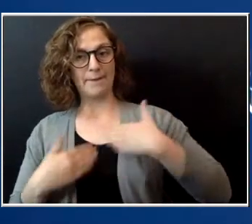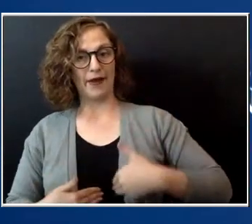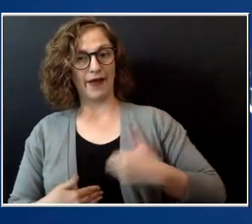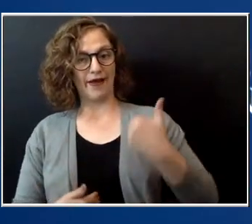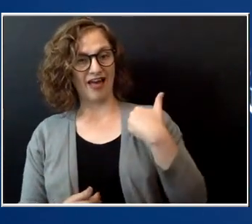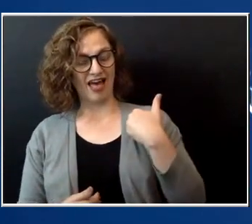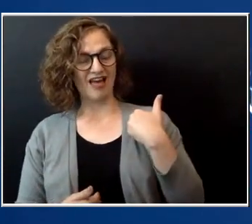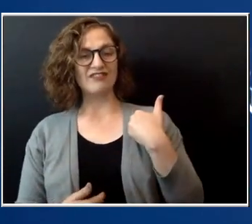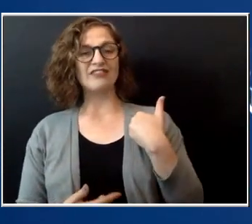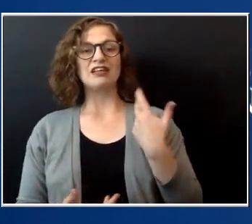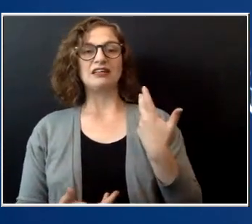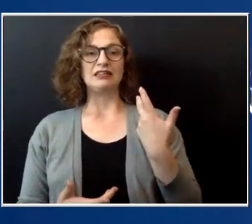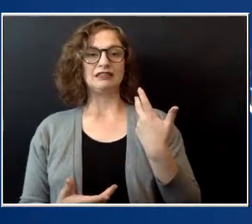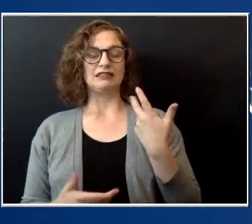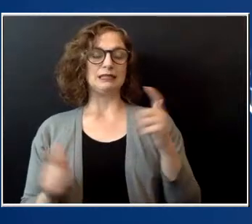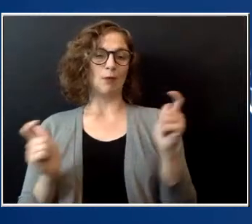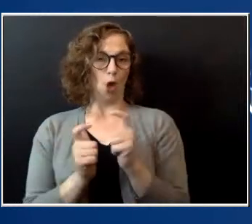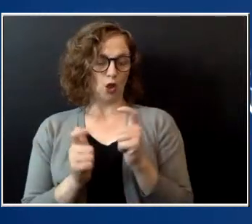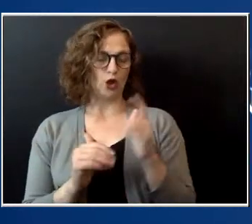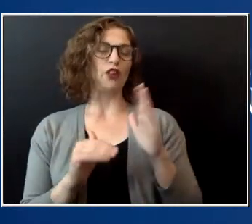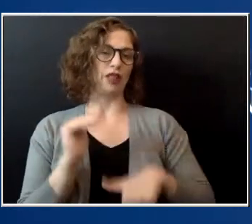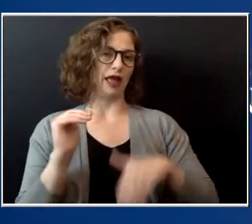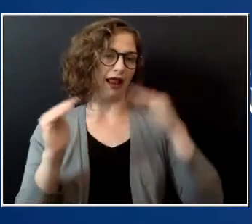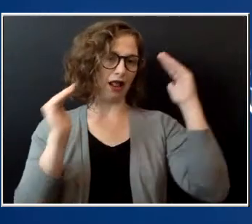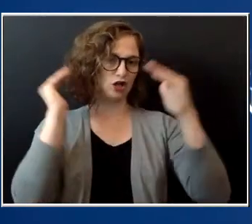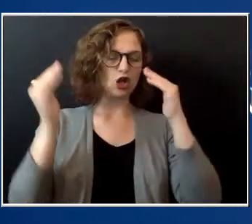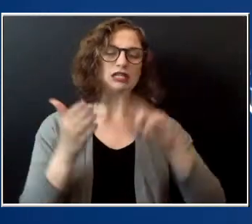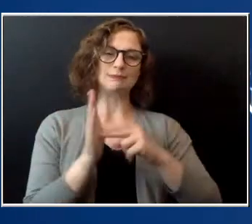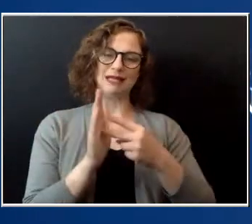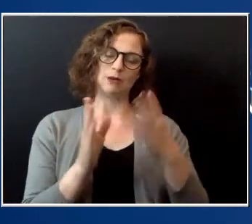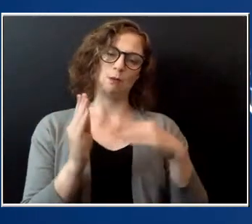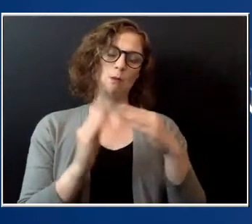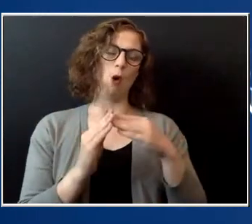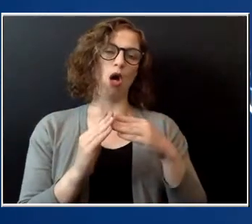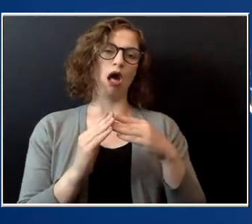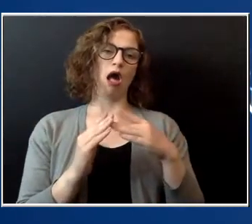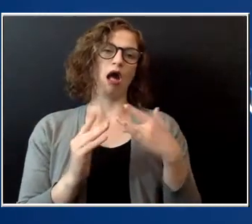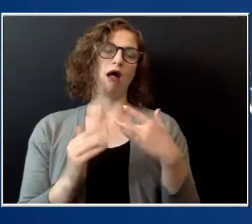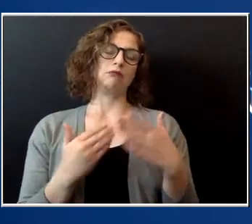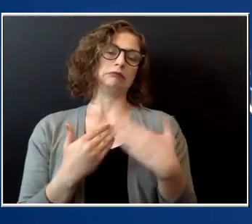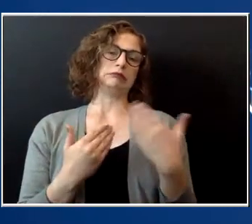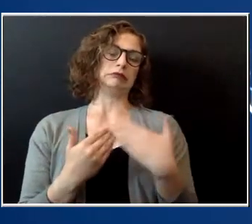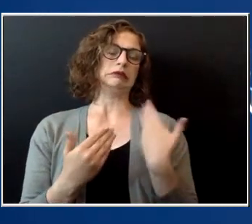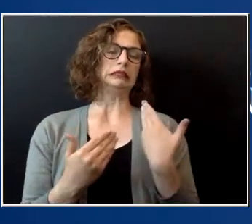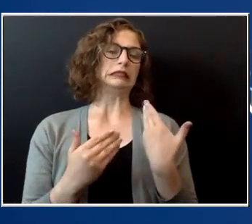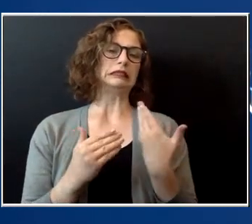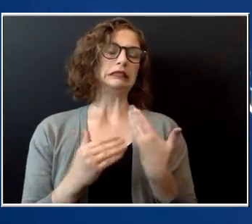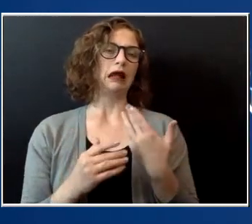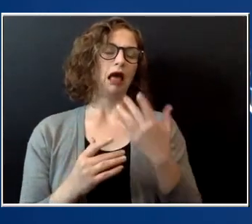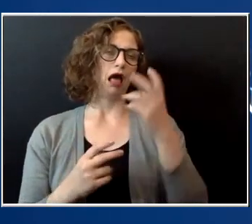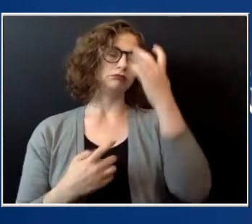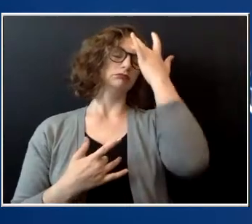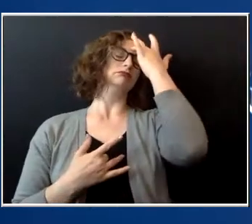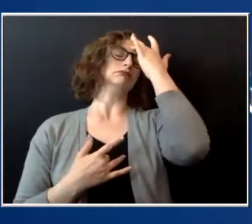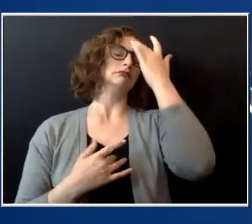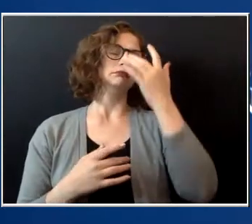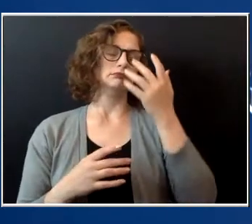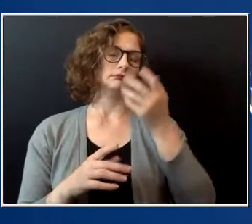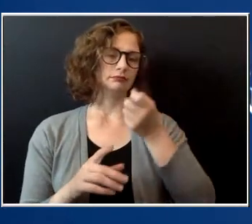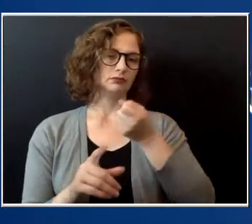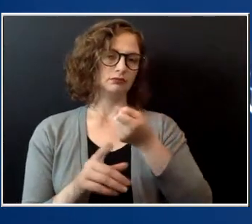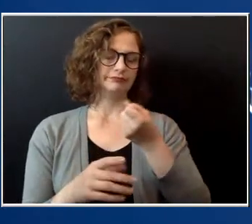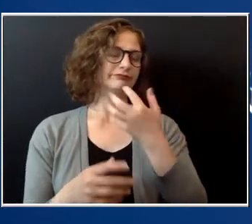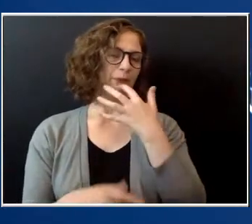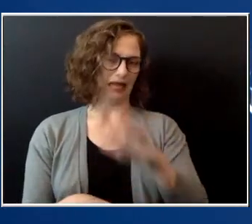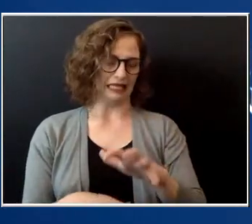illnesses and injuries. And last of all, kids have less sweat glands and produce less sweat than adults do. So all